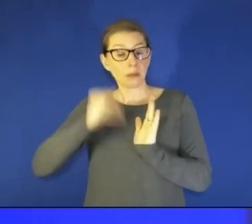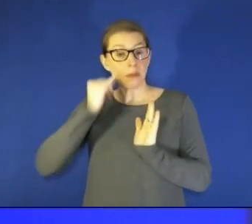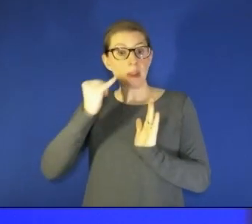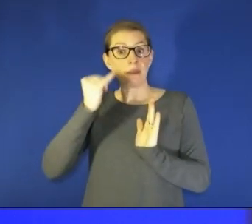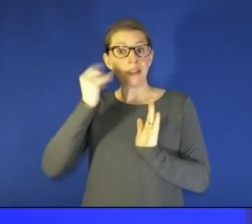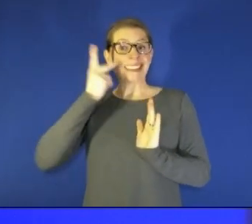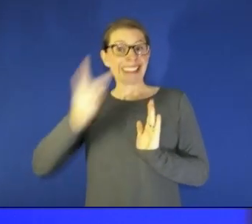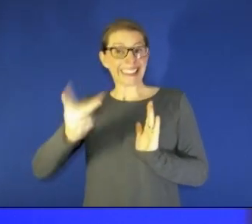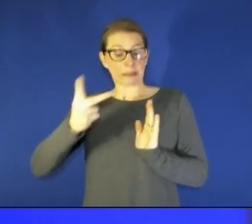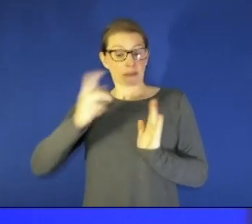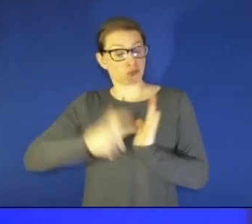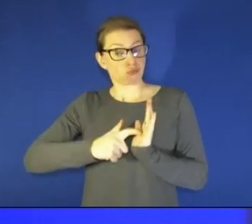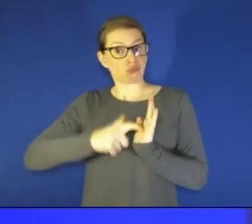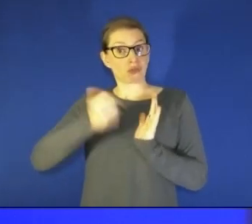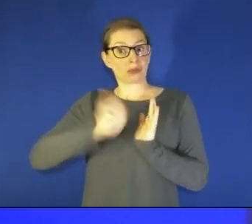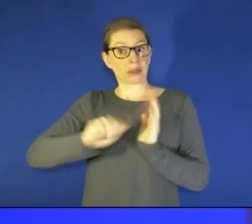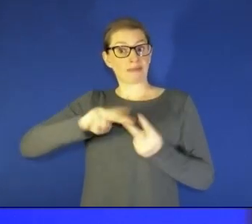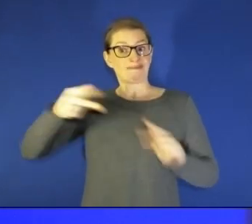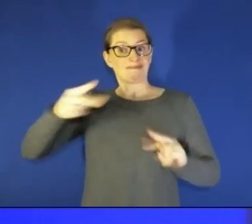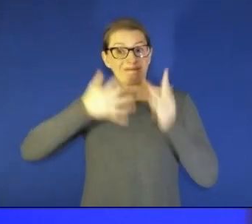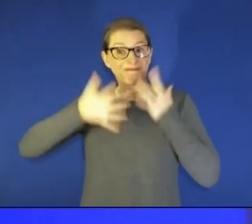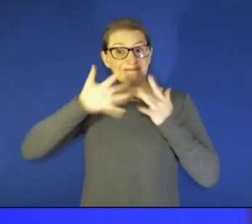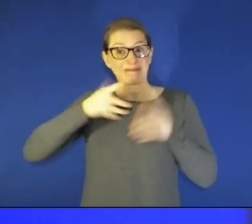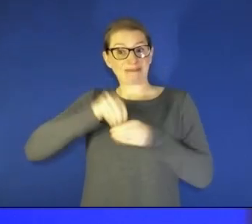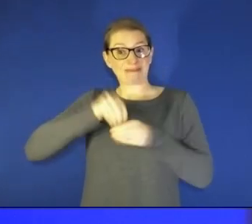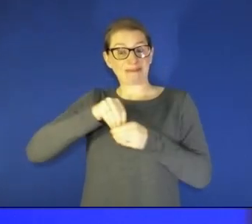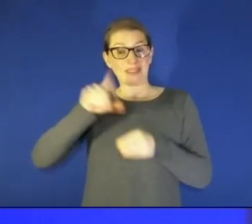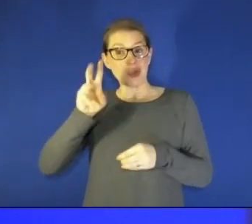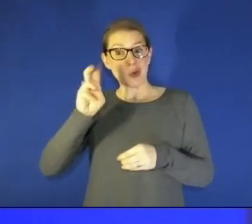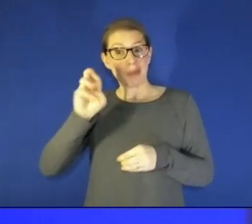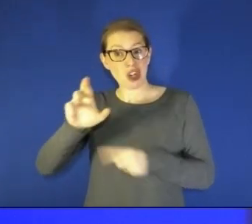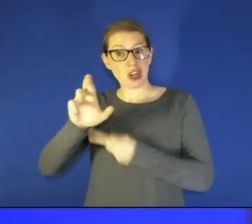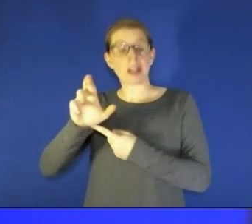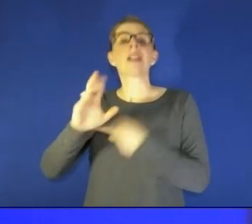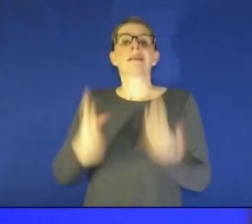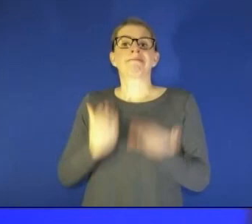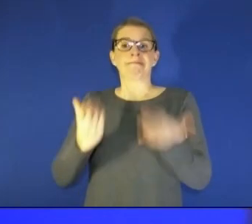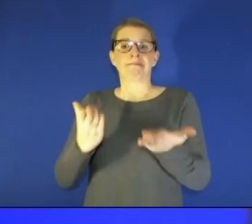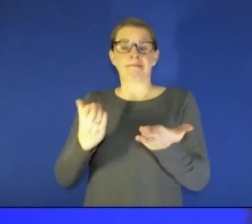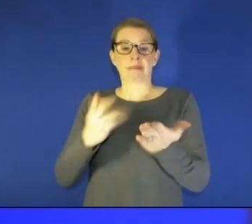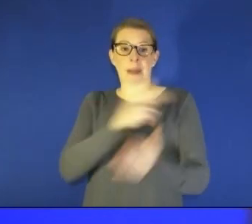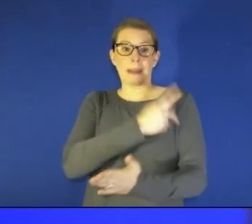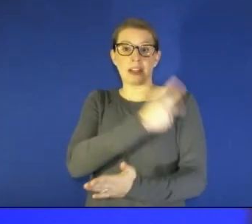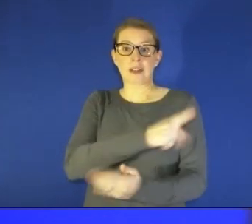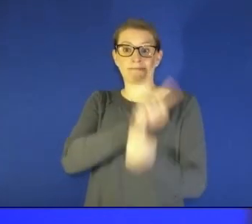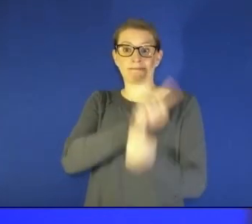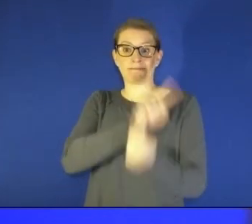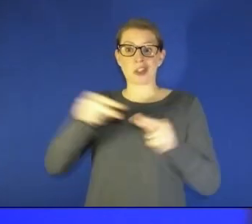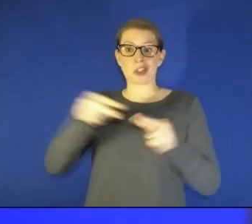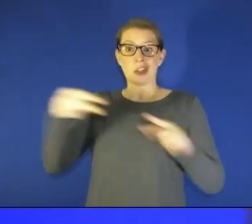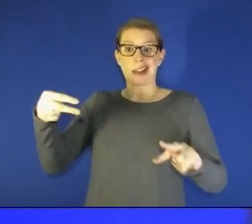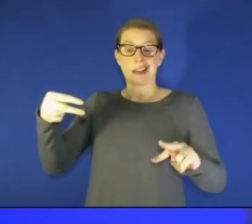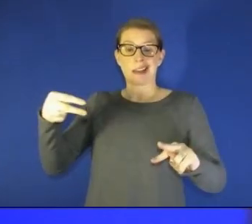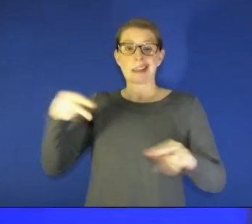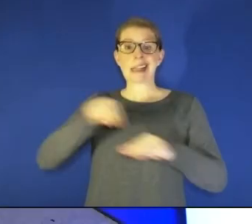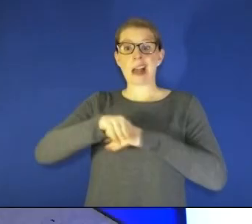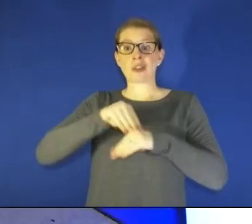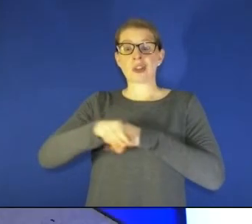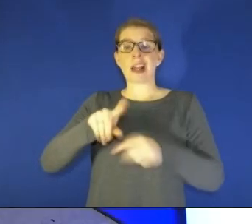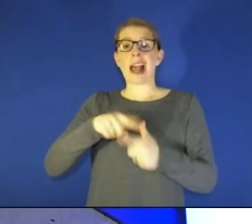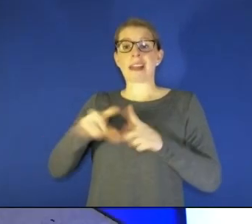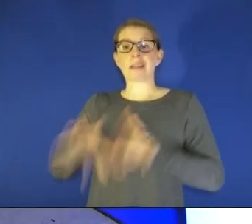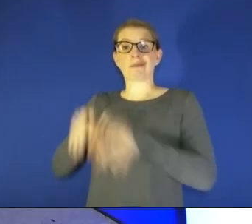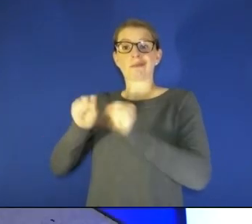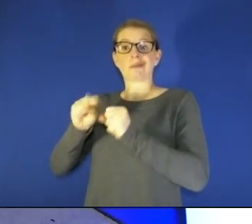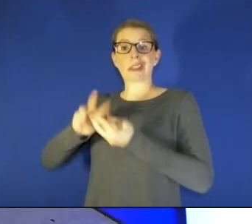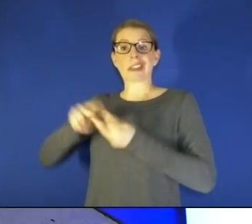genetic deficiencies in those tumors, then we recommend the patient go see a genetic counselor and obtain genetic testing for that. Let's start. What's